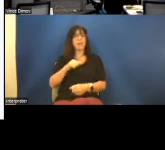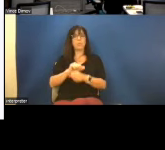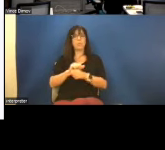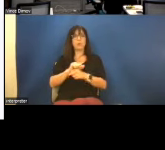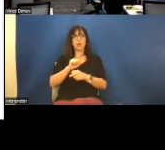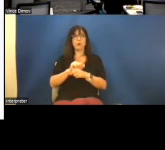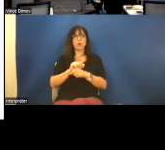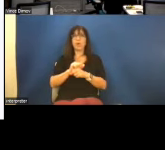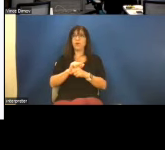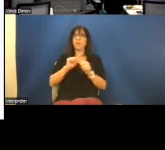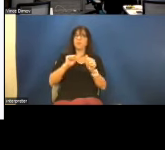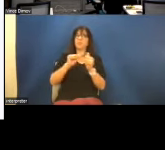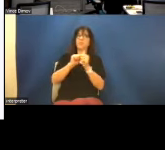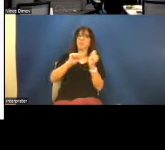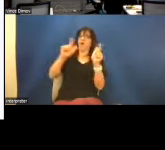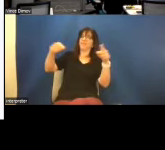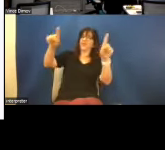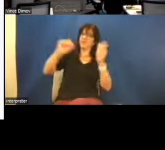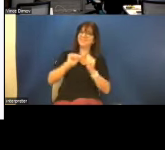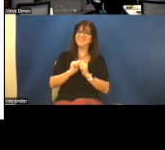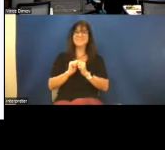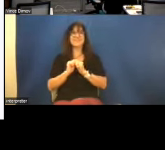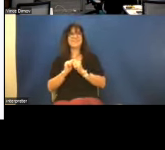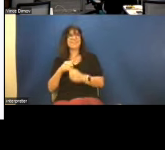in all of you. I have